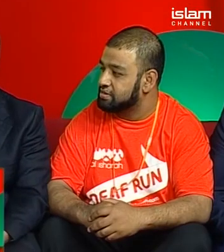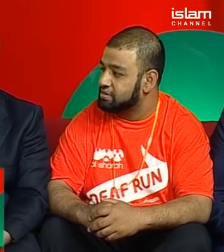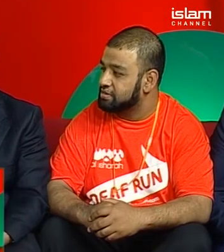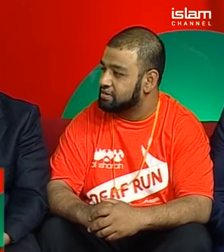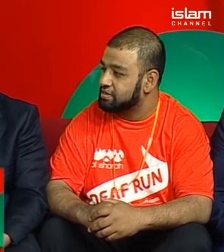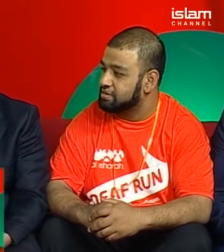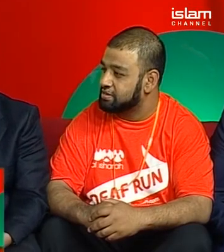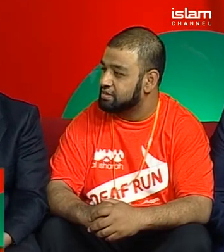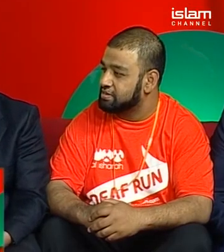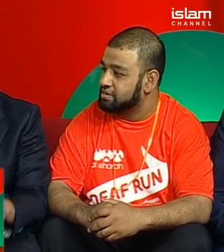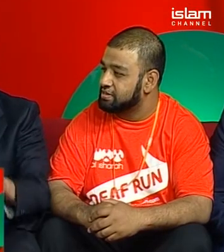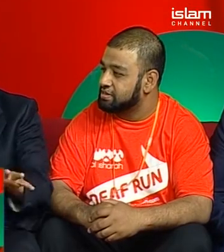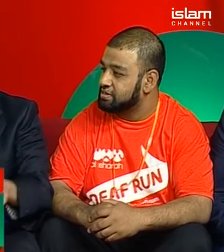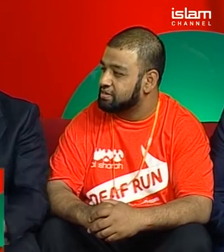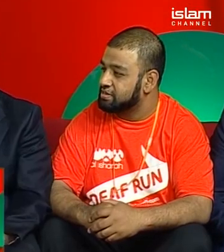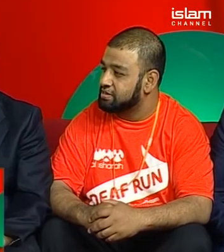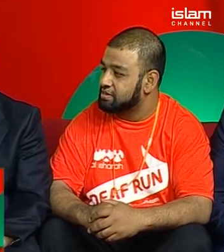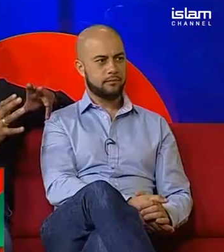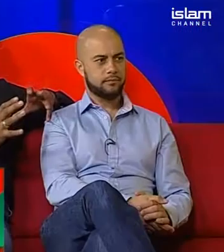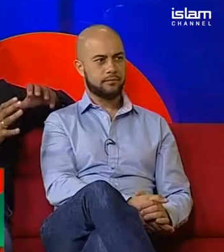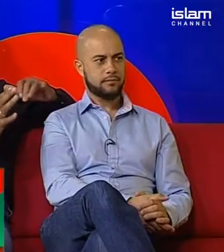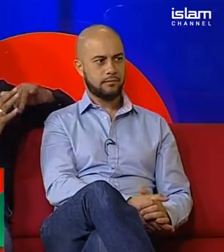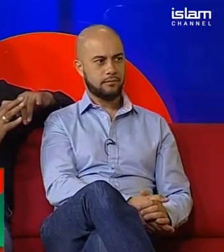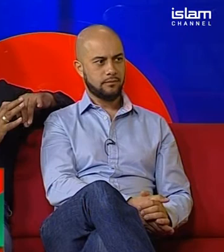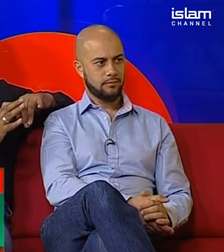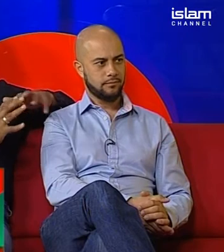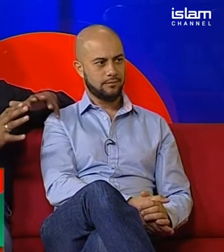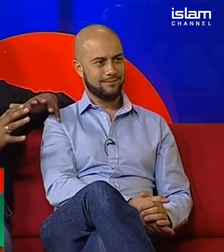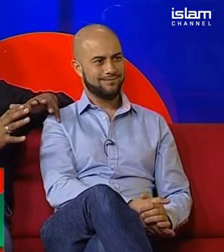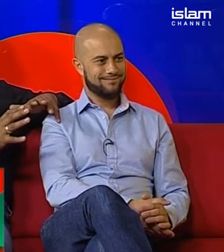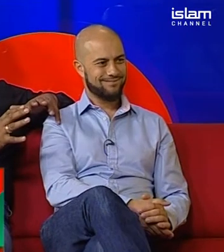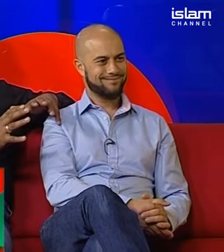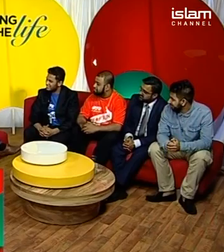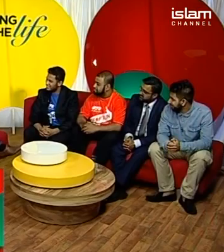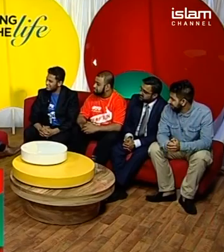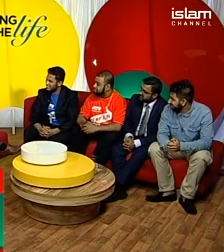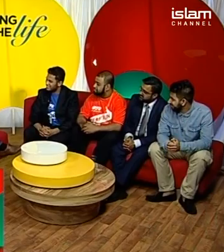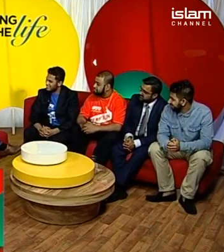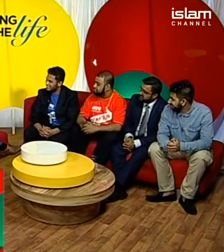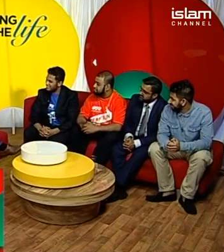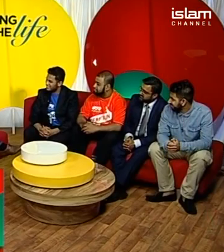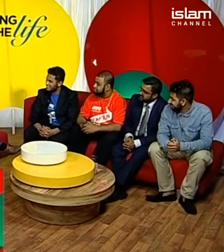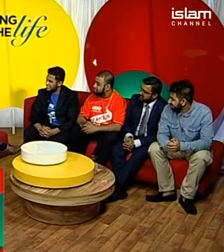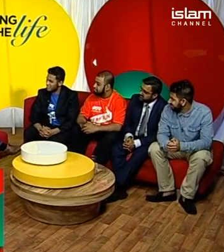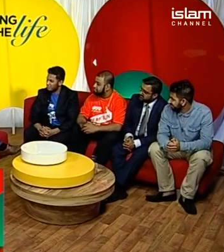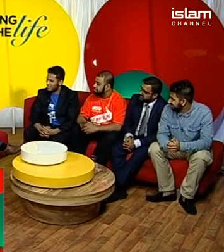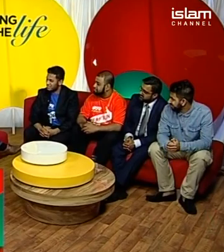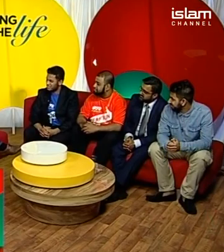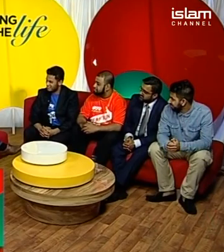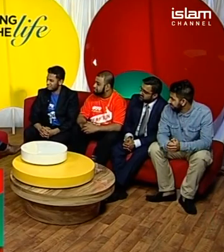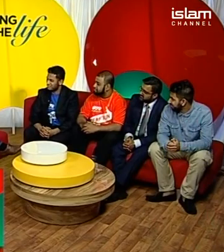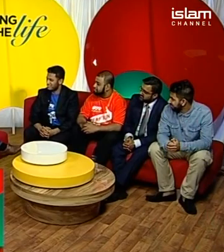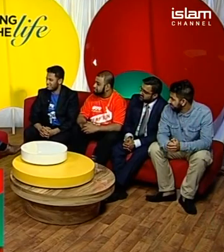here is profoundly deaf. Okay. So there's the two categories. Right, you guys, mashallah, have been here before a few times. Yes, indeed. And you're here for your annual Deaf